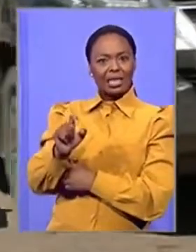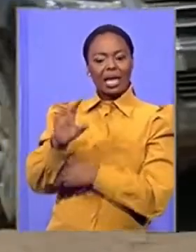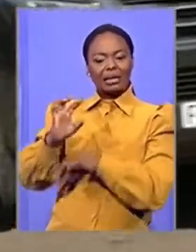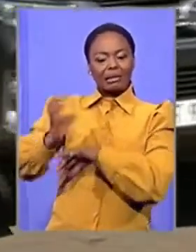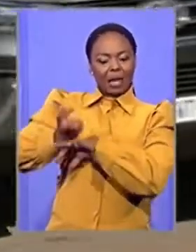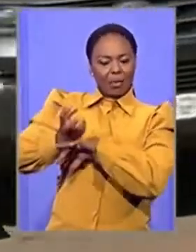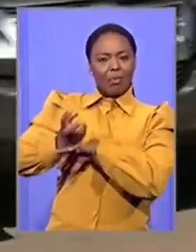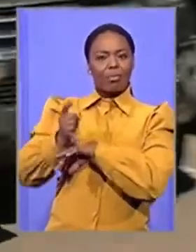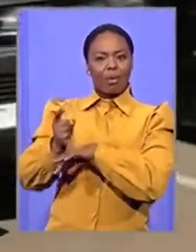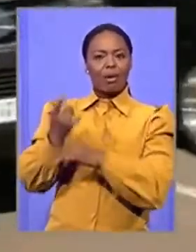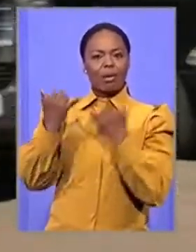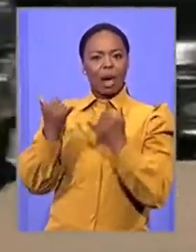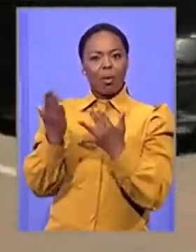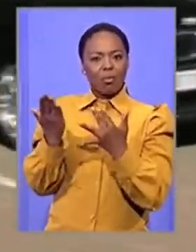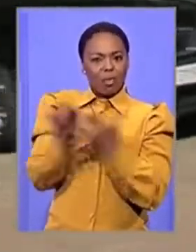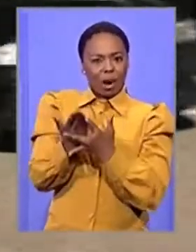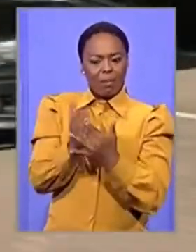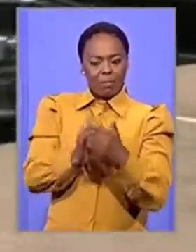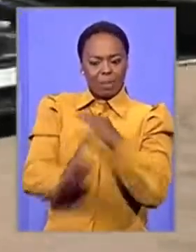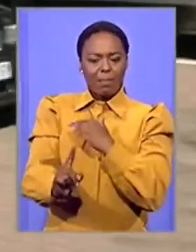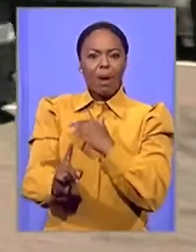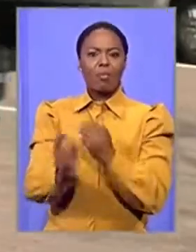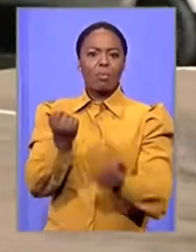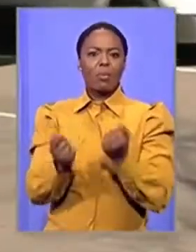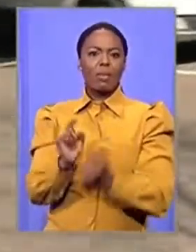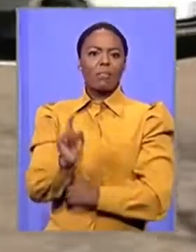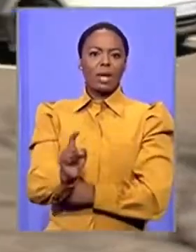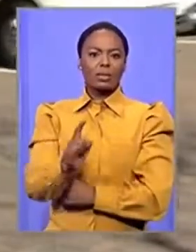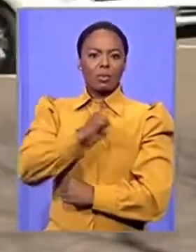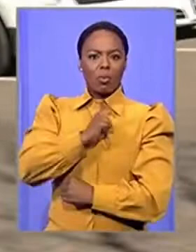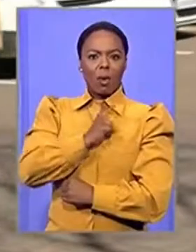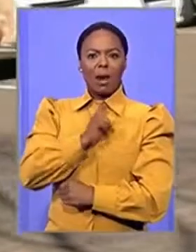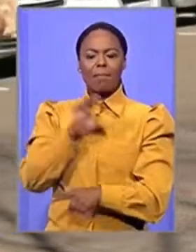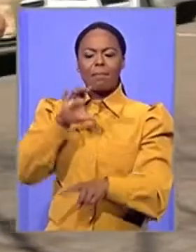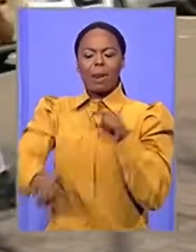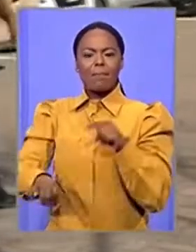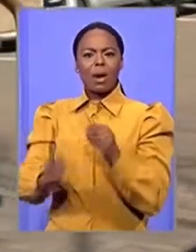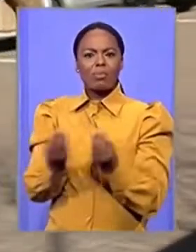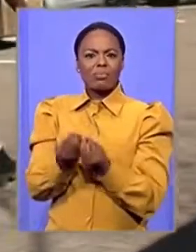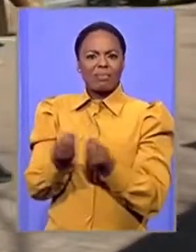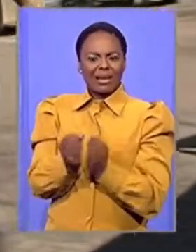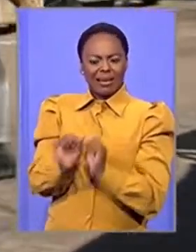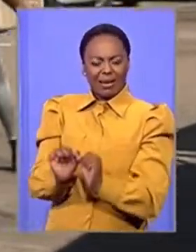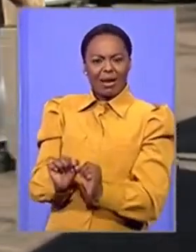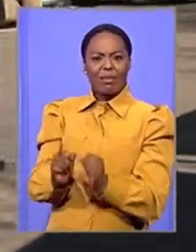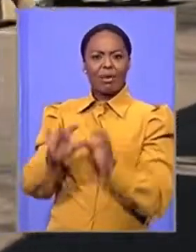ina le nyewe yeo e lokelang ho arabela ka morao ha pathepa meahong ya yona.